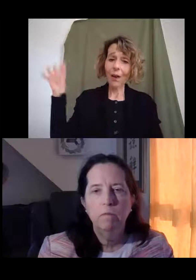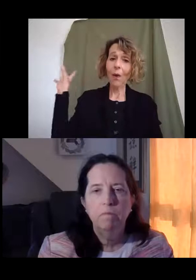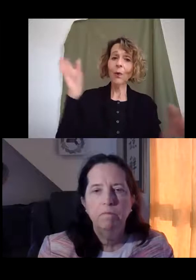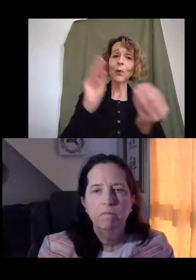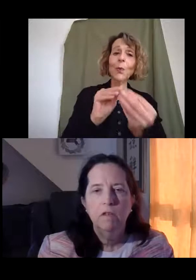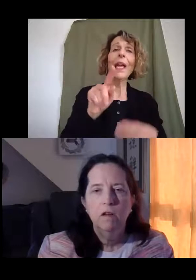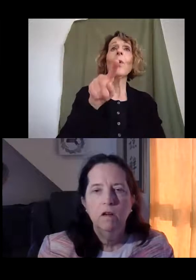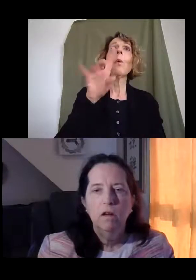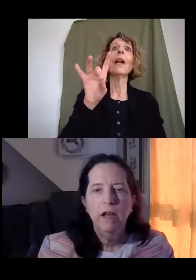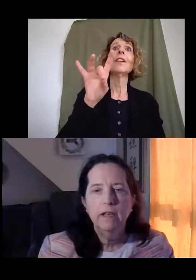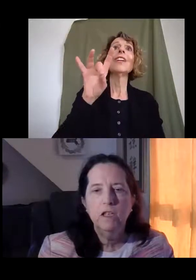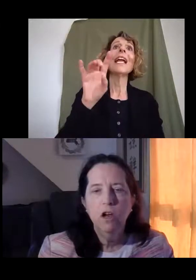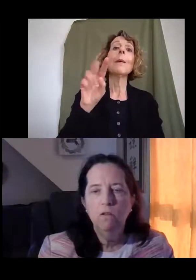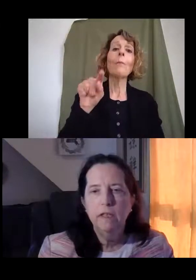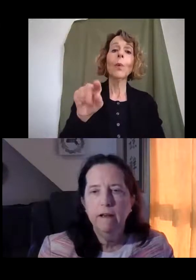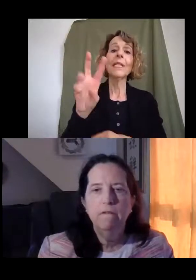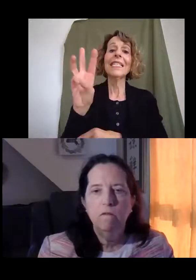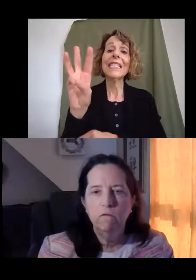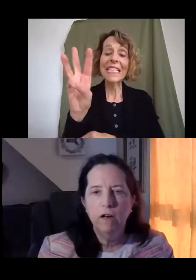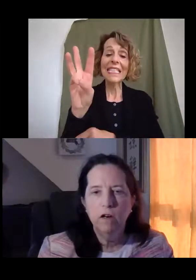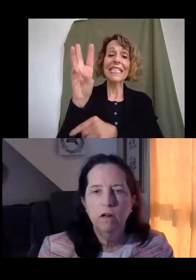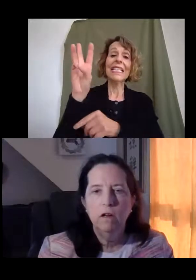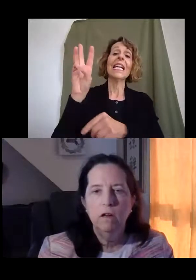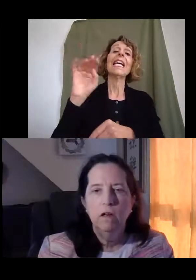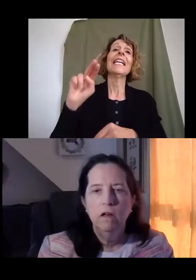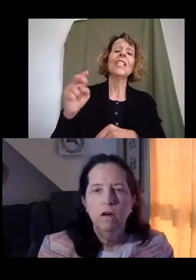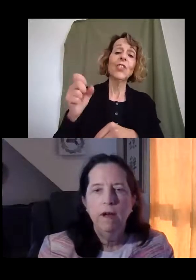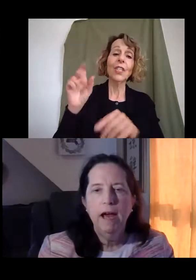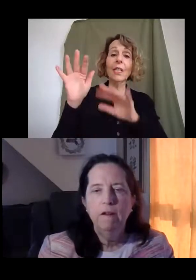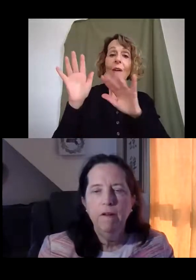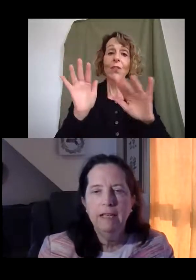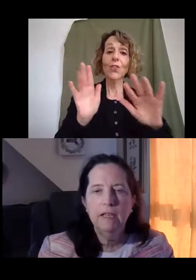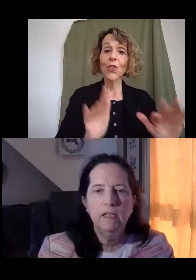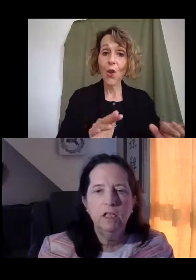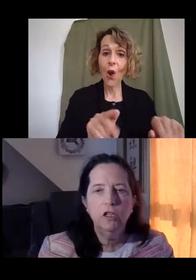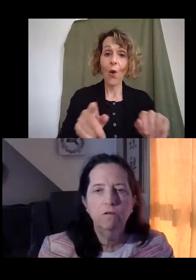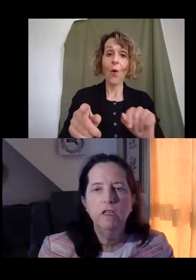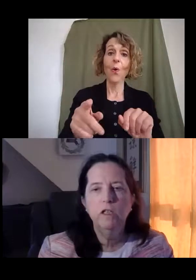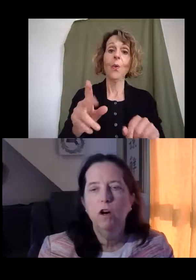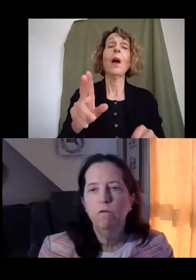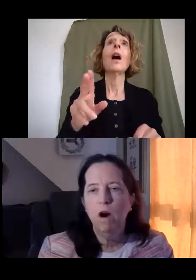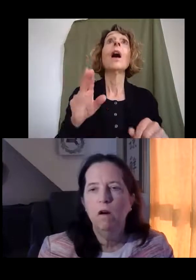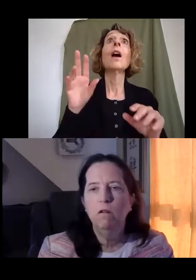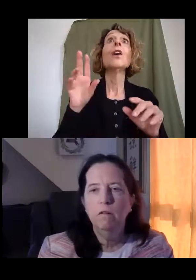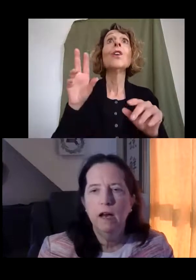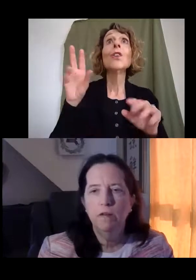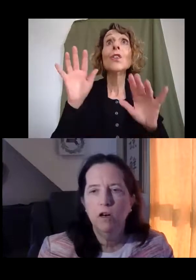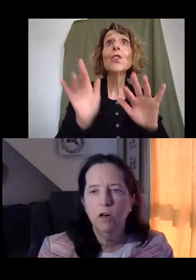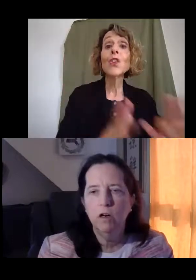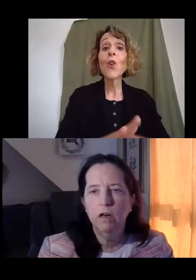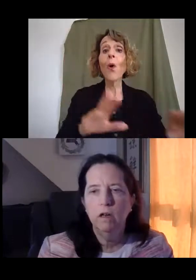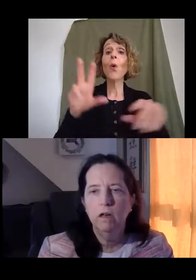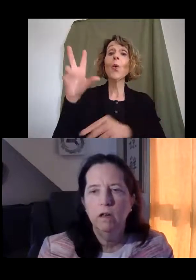record. We had a snow depth record. We had the fastest 6-foot snowfall that